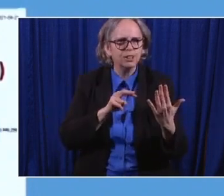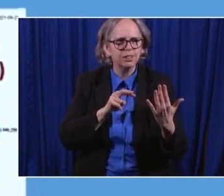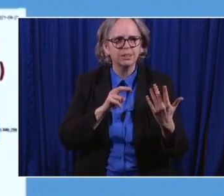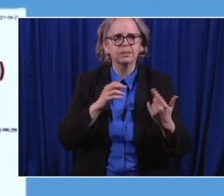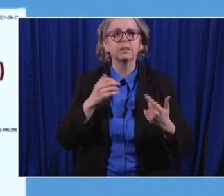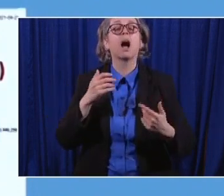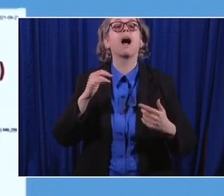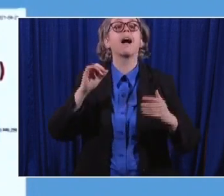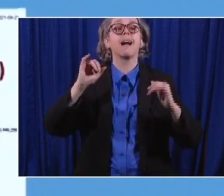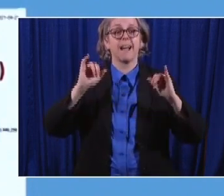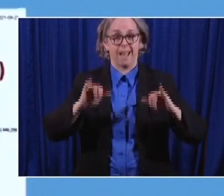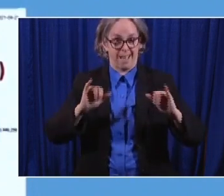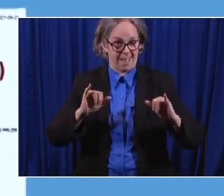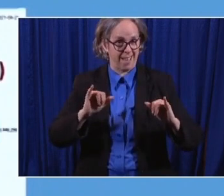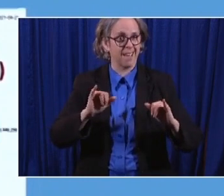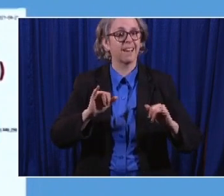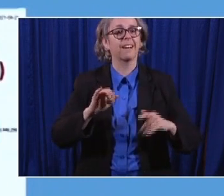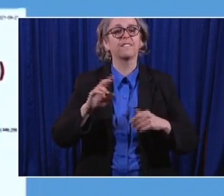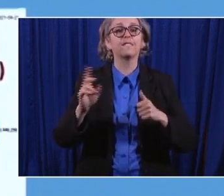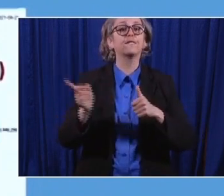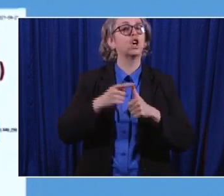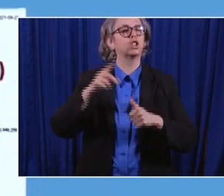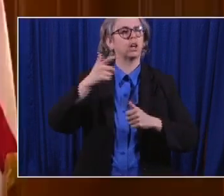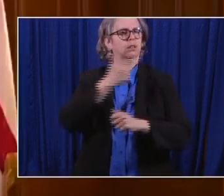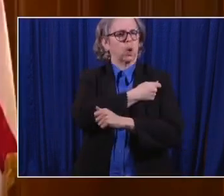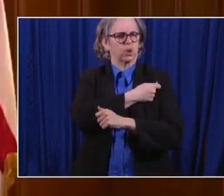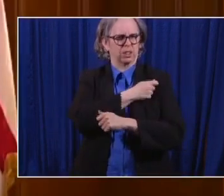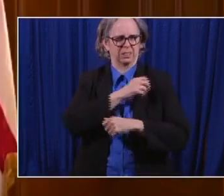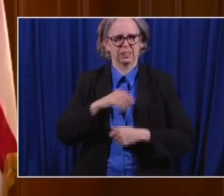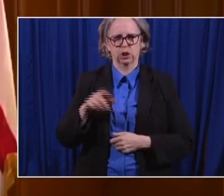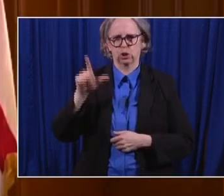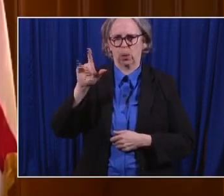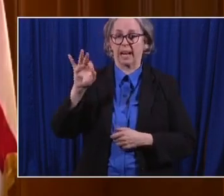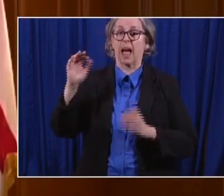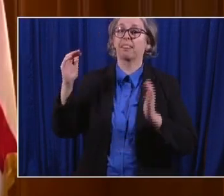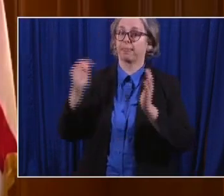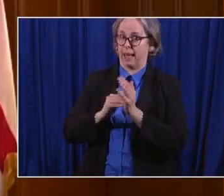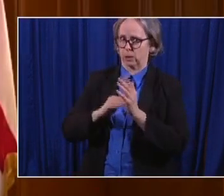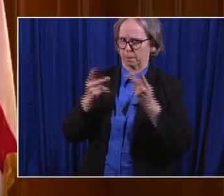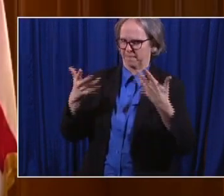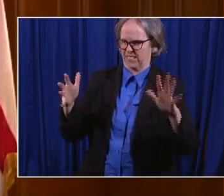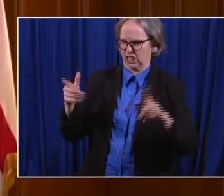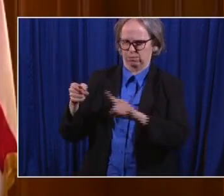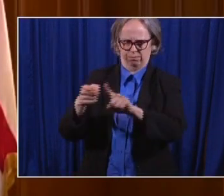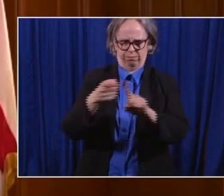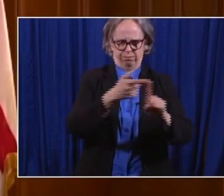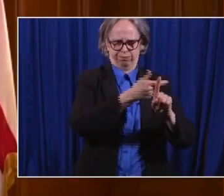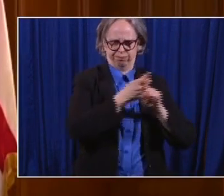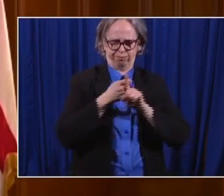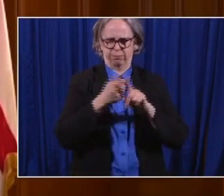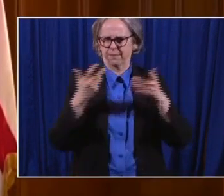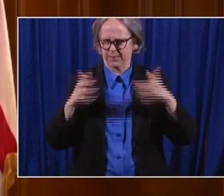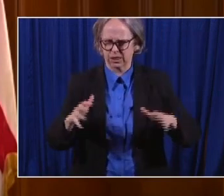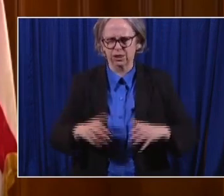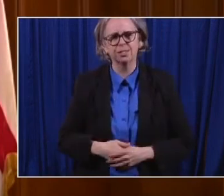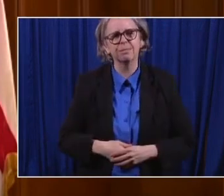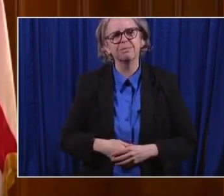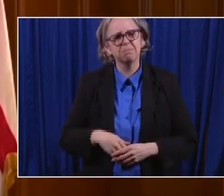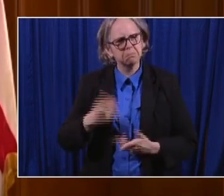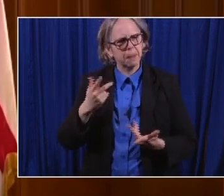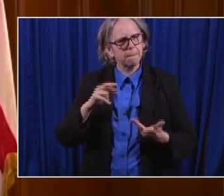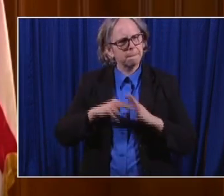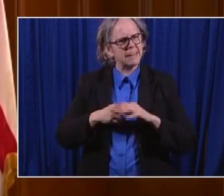These are first doses, 29,000. So not certainly where we want to be, not where we have been.